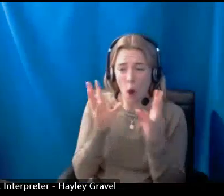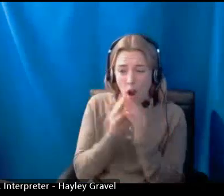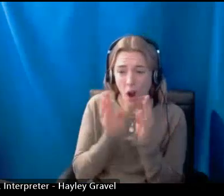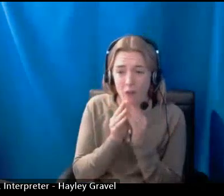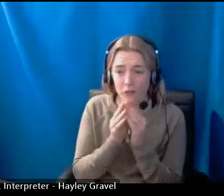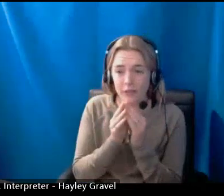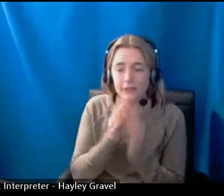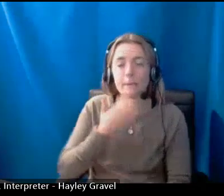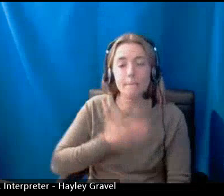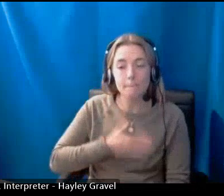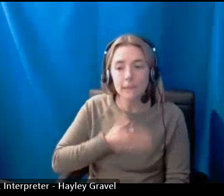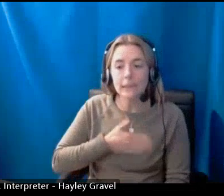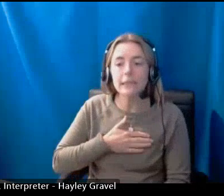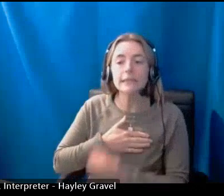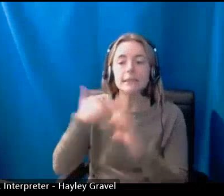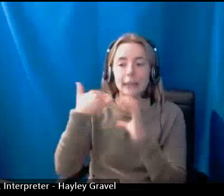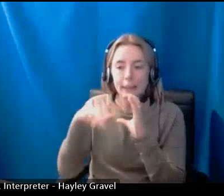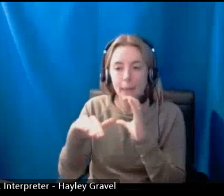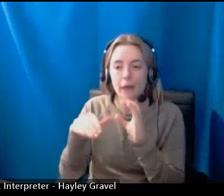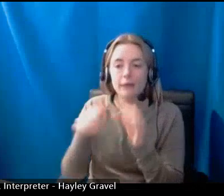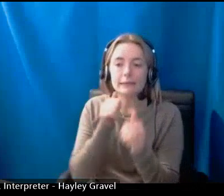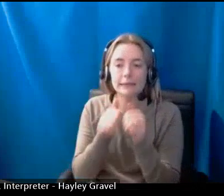availability. Okay.